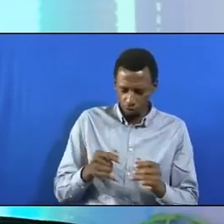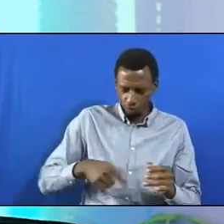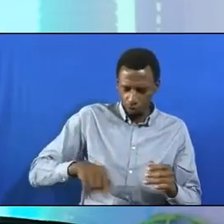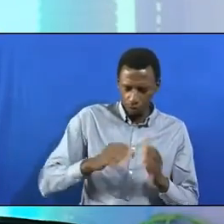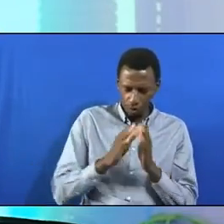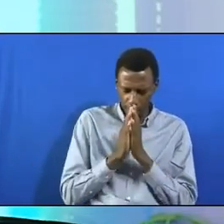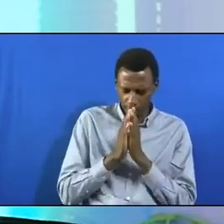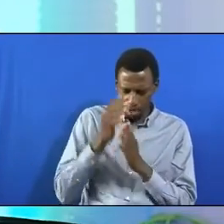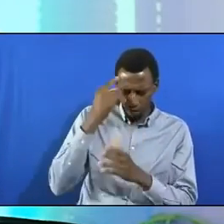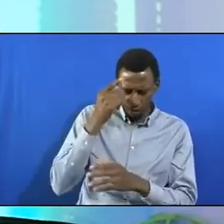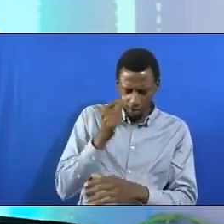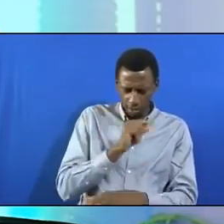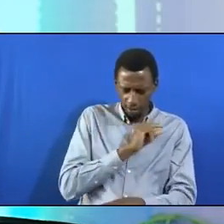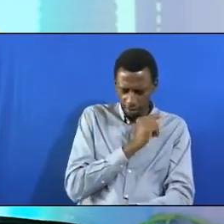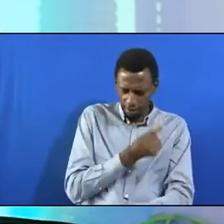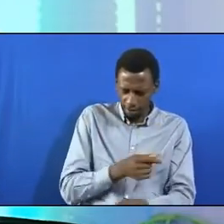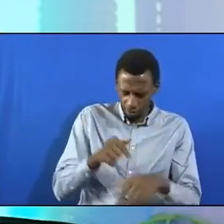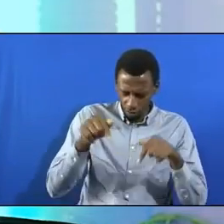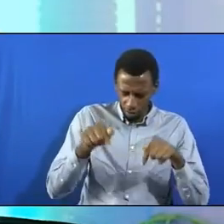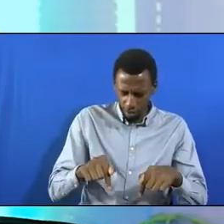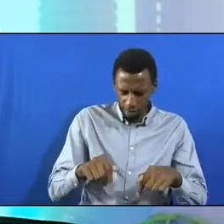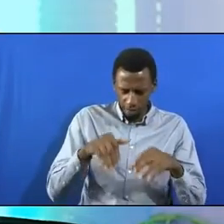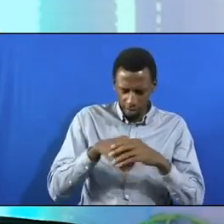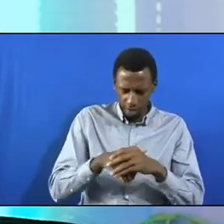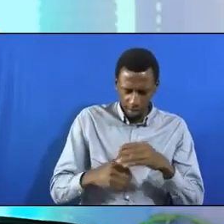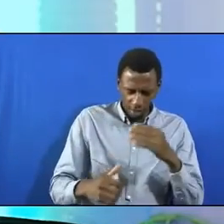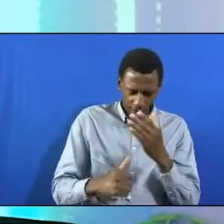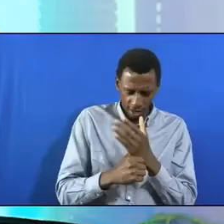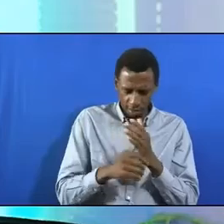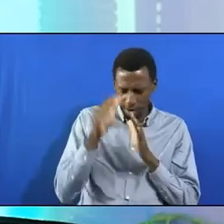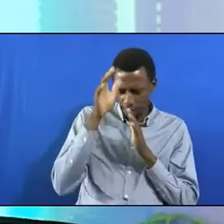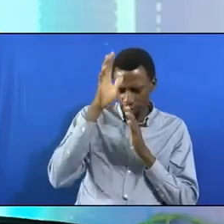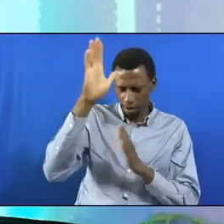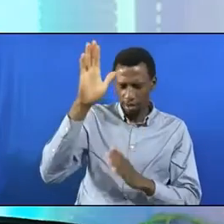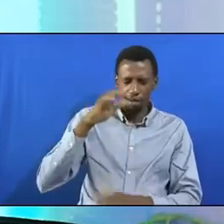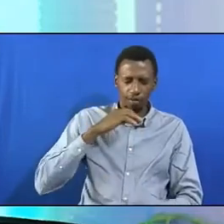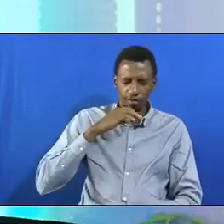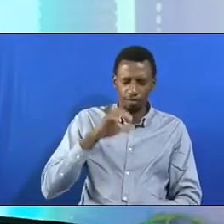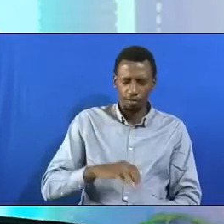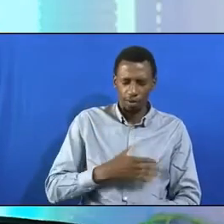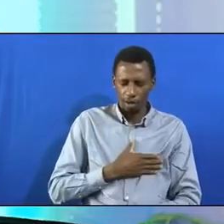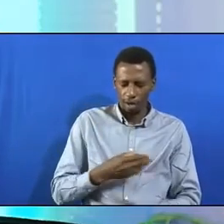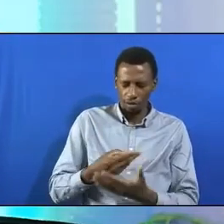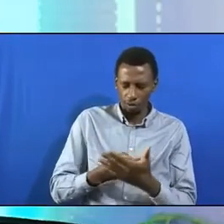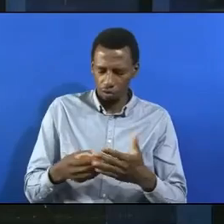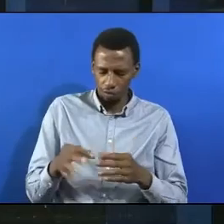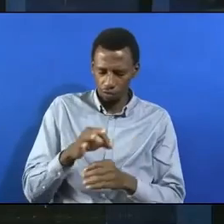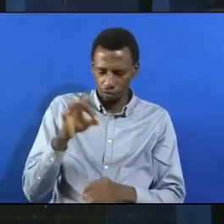grace today. In the name of the Father, the Son, and the Holy Spirit.